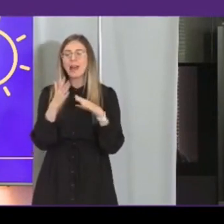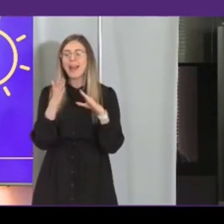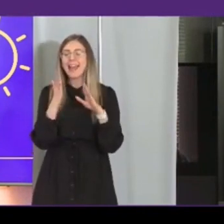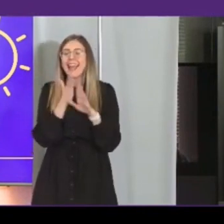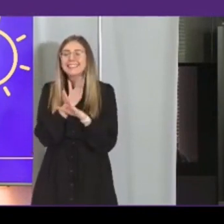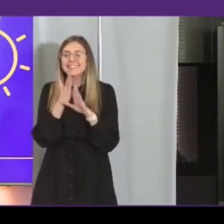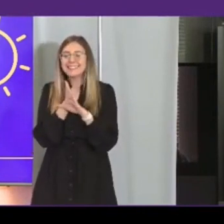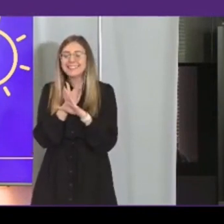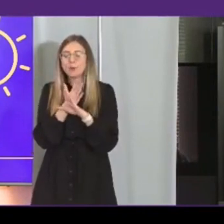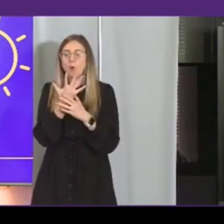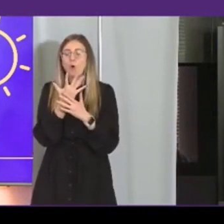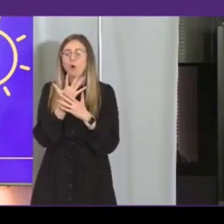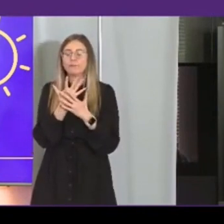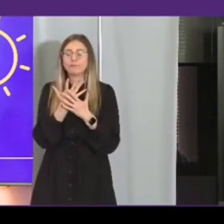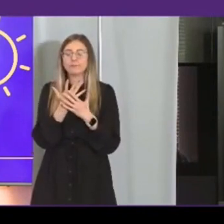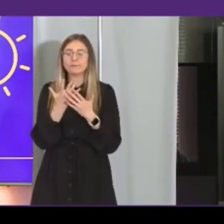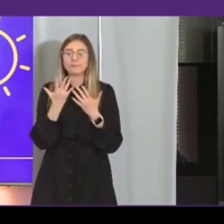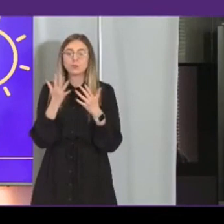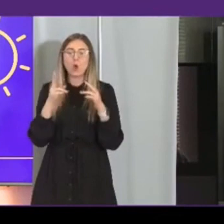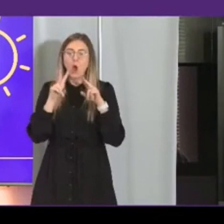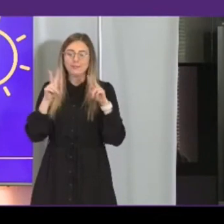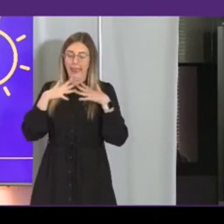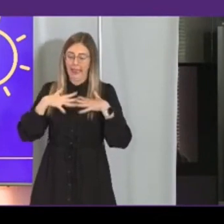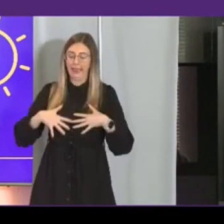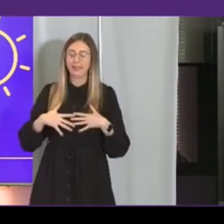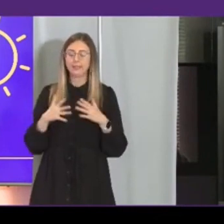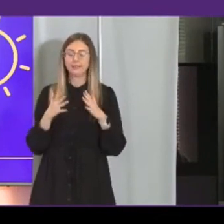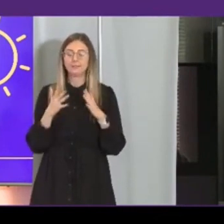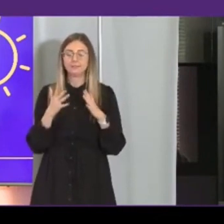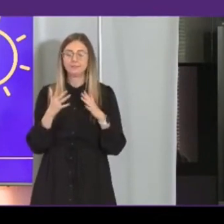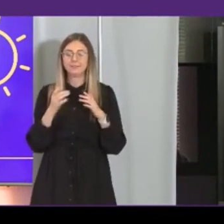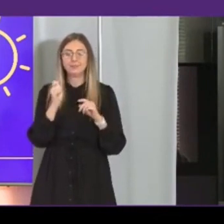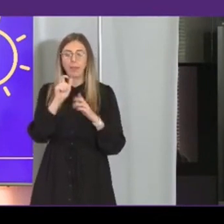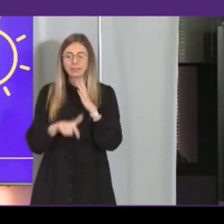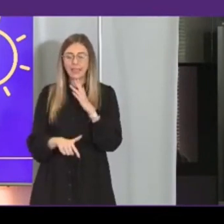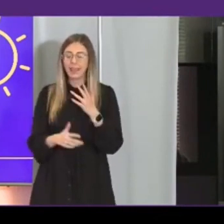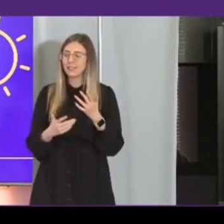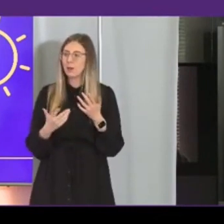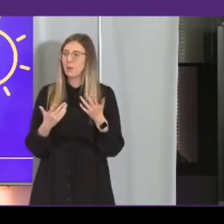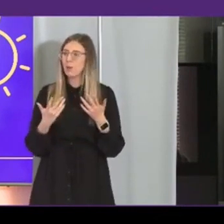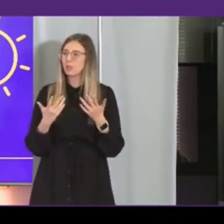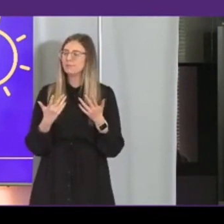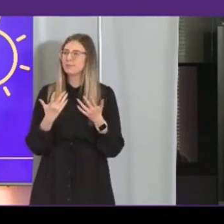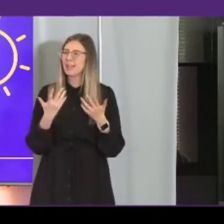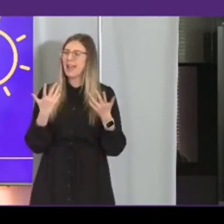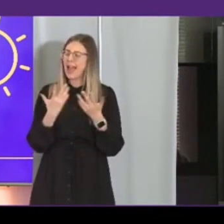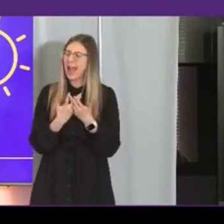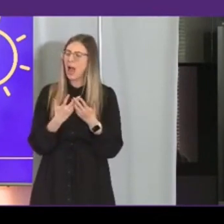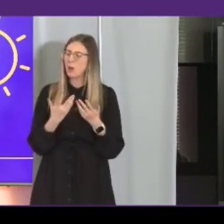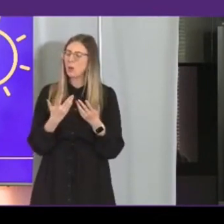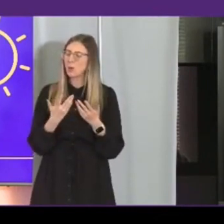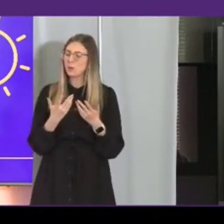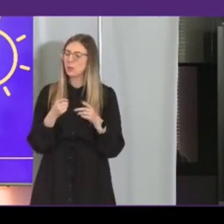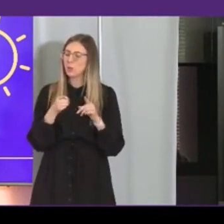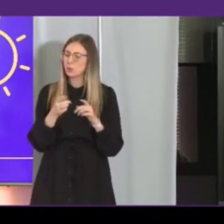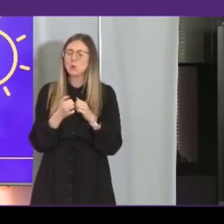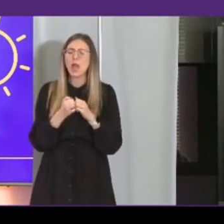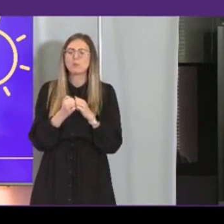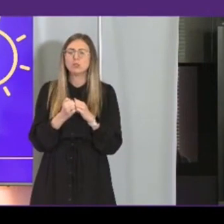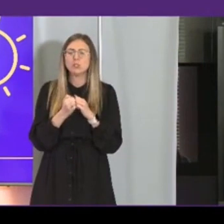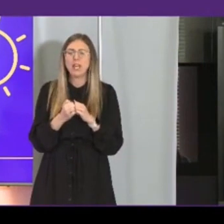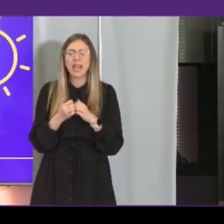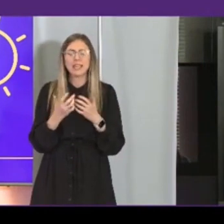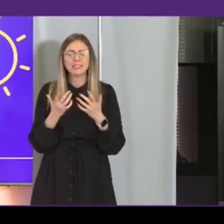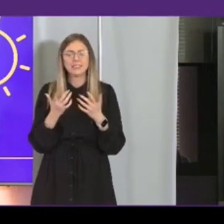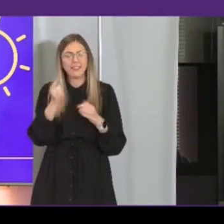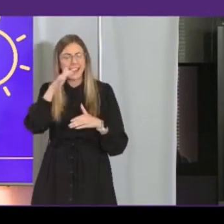talking about. So in terms of like an experience lab, how would you, not simulate, but how would you get people to have an appreciation for the